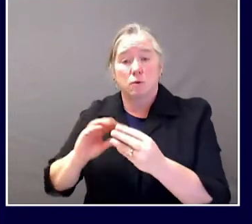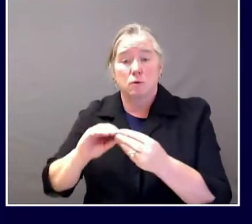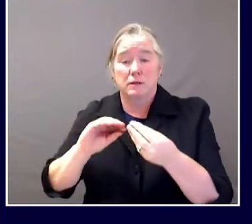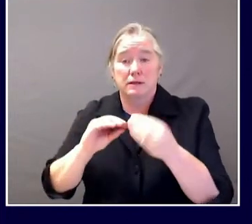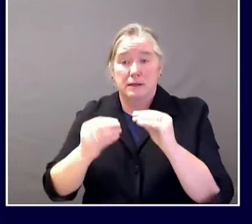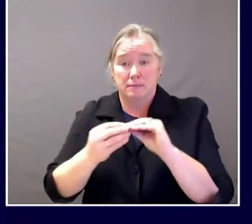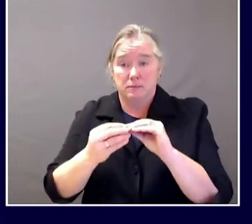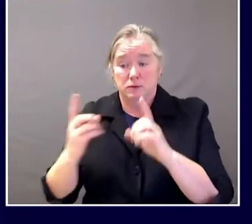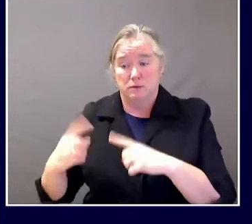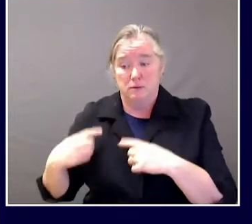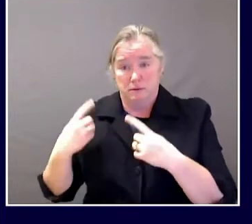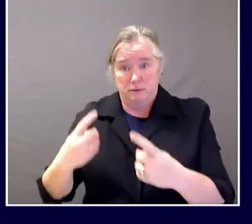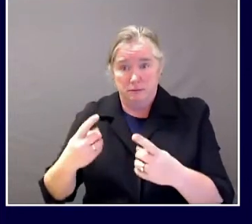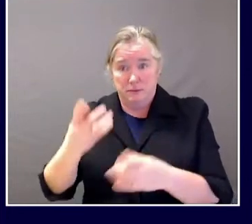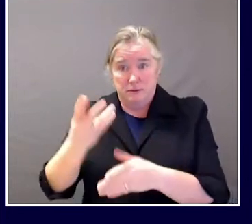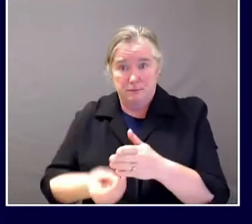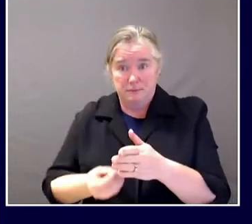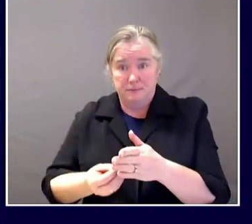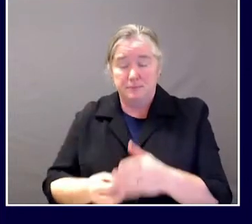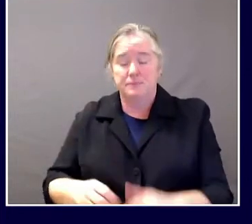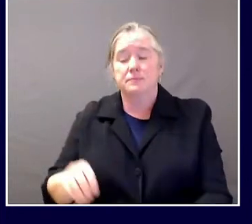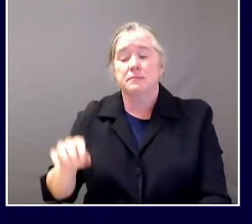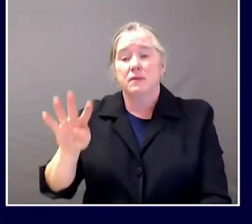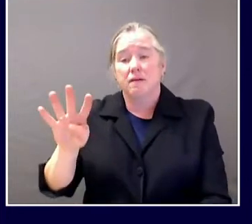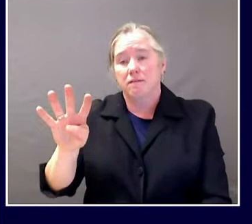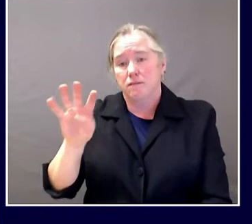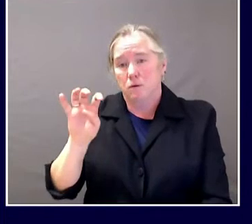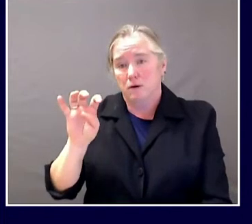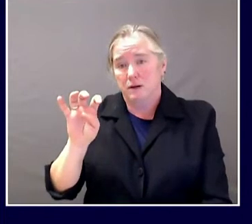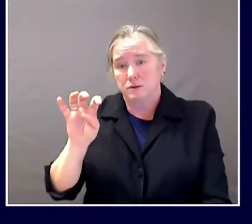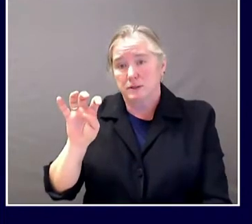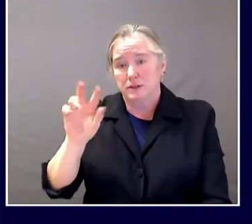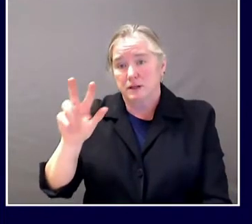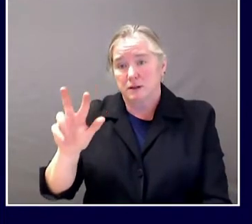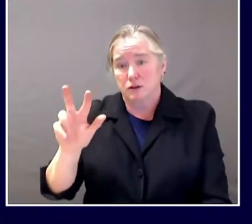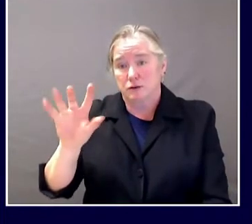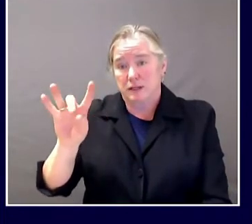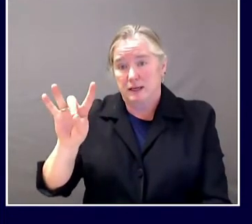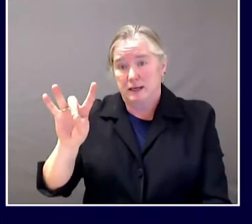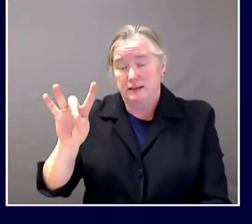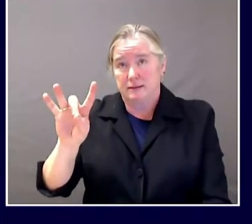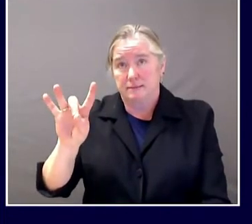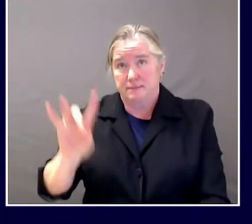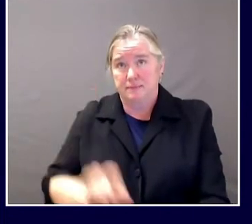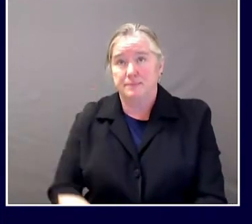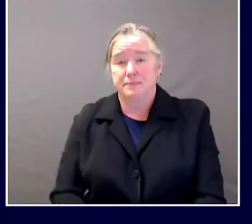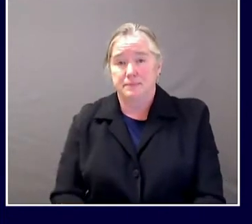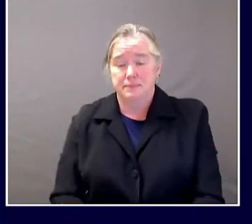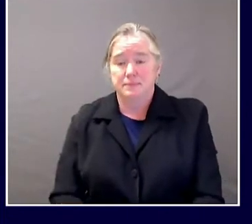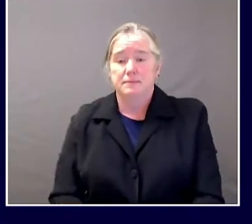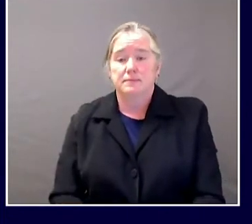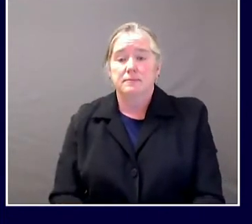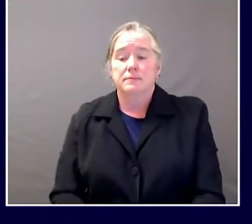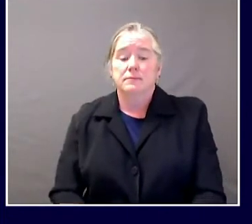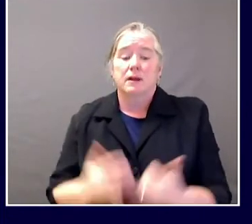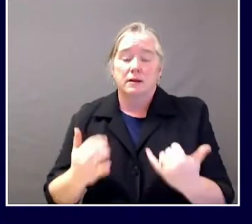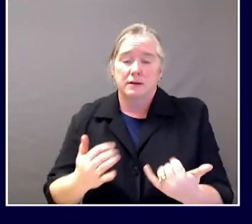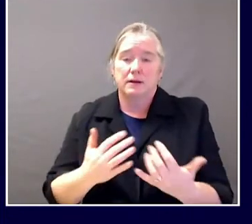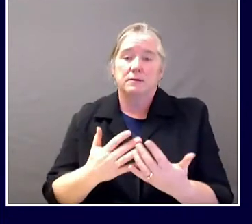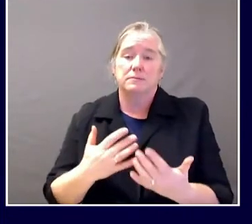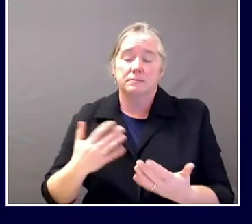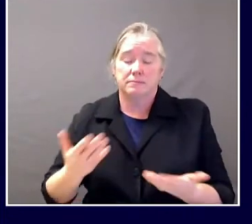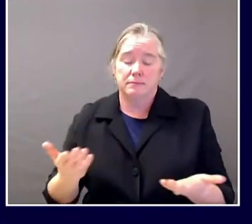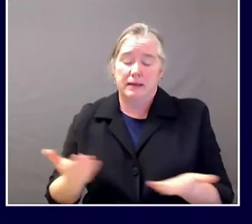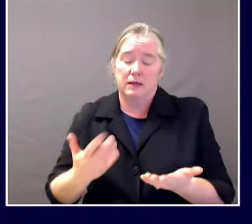associated with COVID-19 in Maine to now 438. I'd like to take a moment to offer our